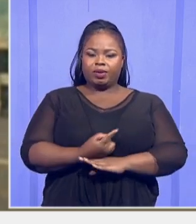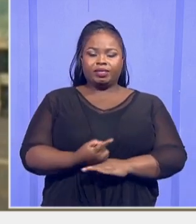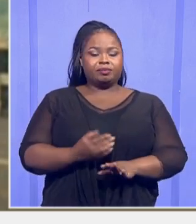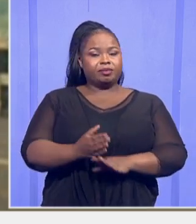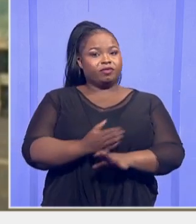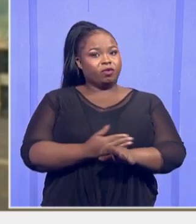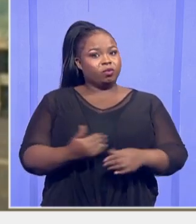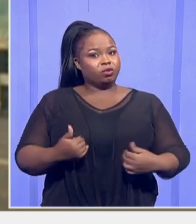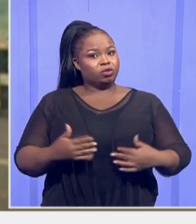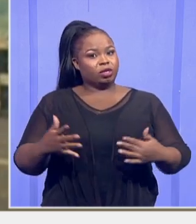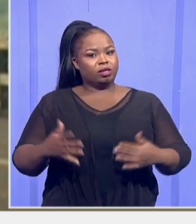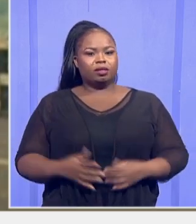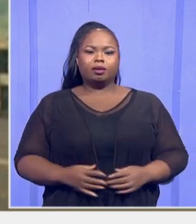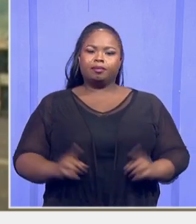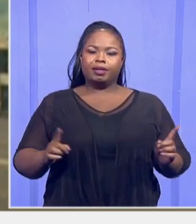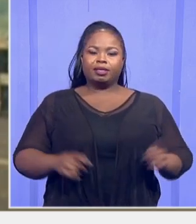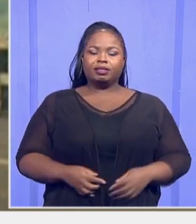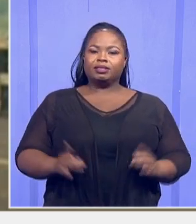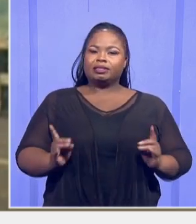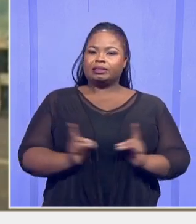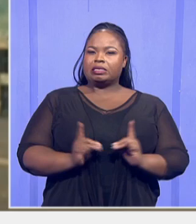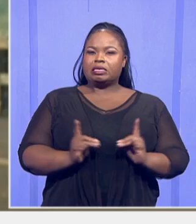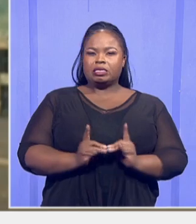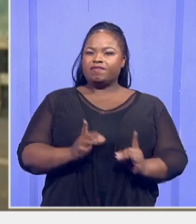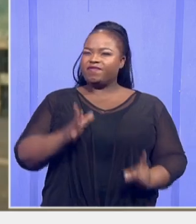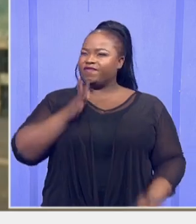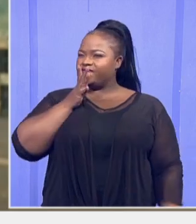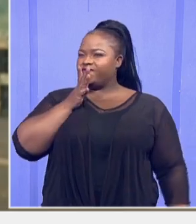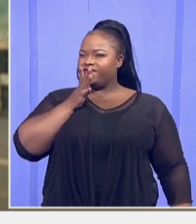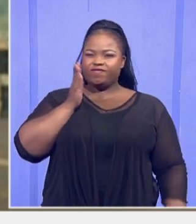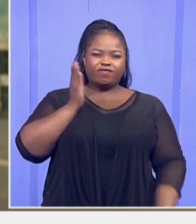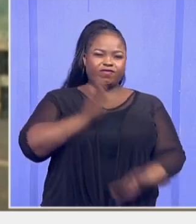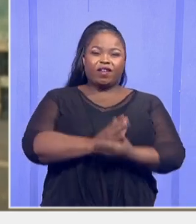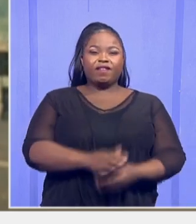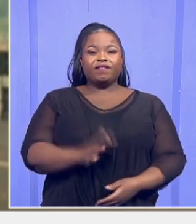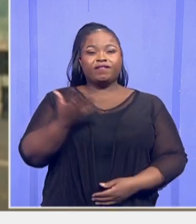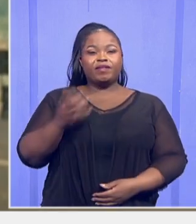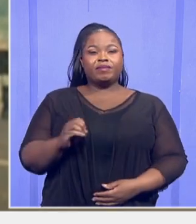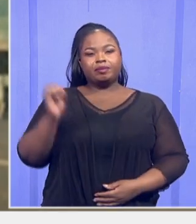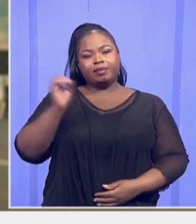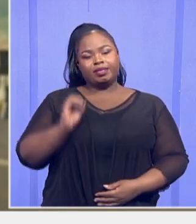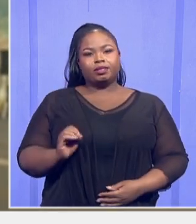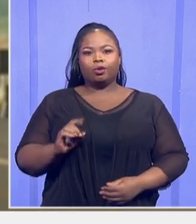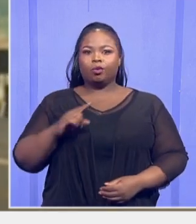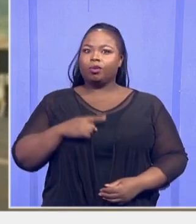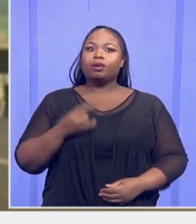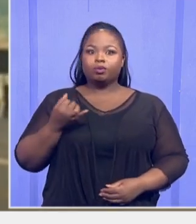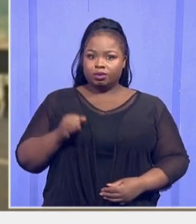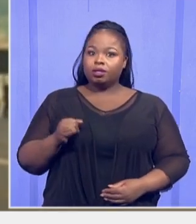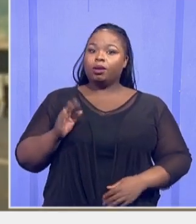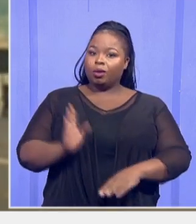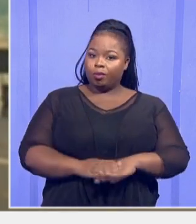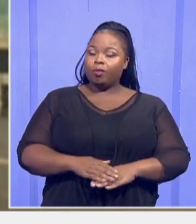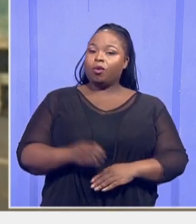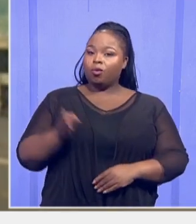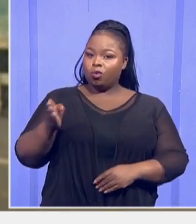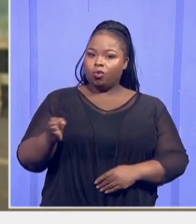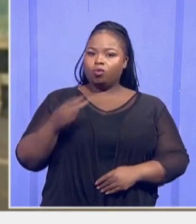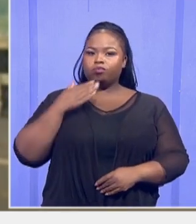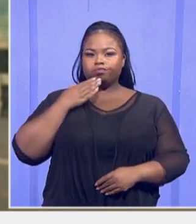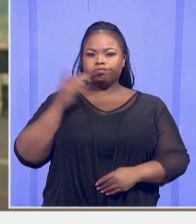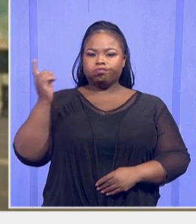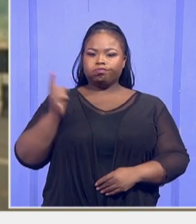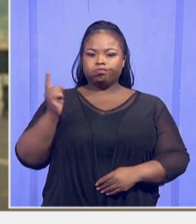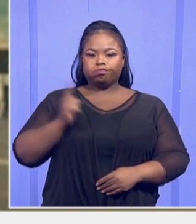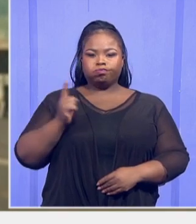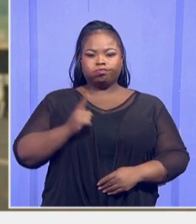to be played, but Nkowankowa Stadium is almost half full, considering that we still have those that are currently parading into the